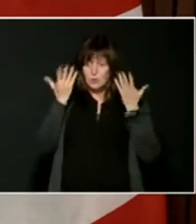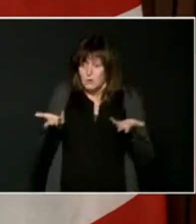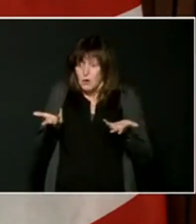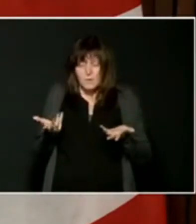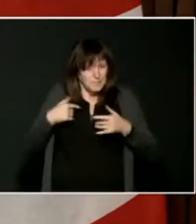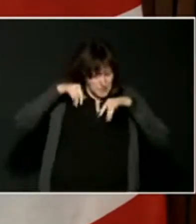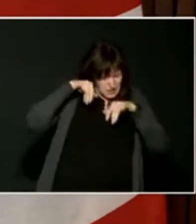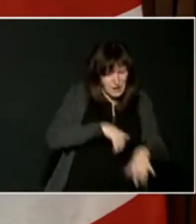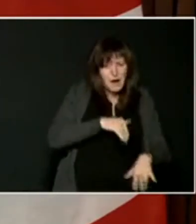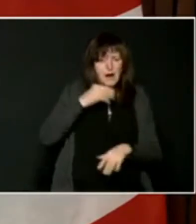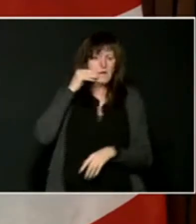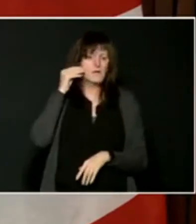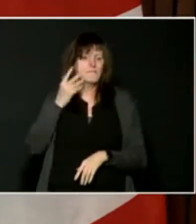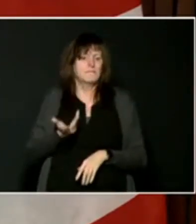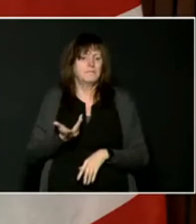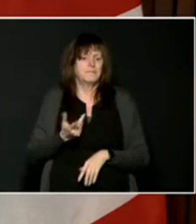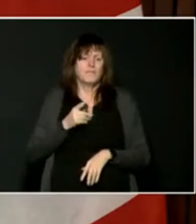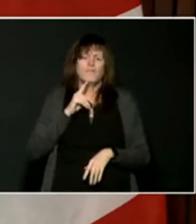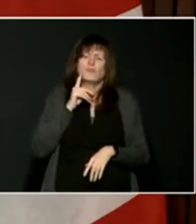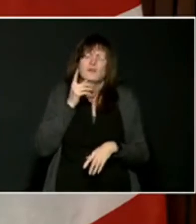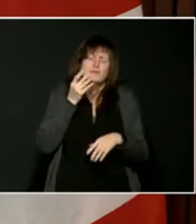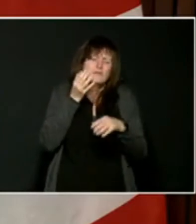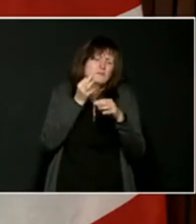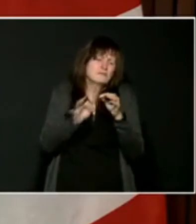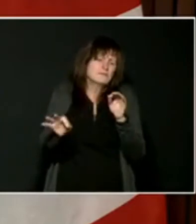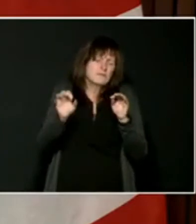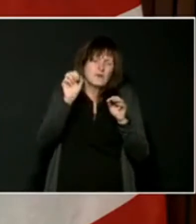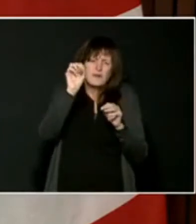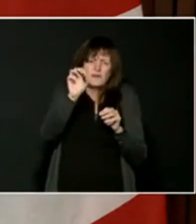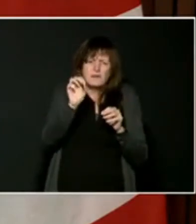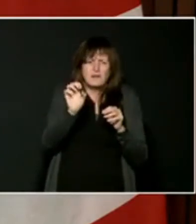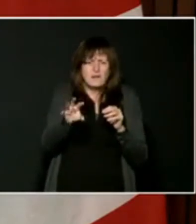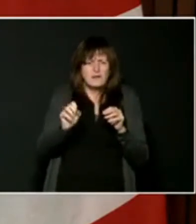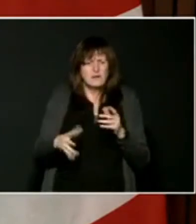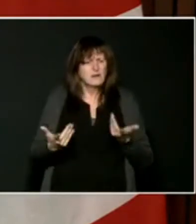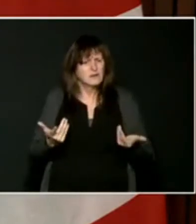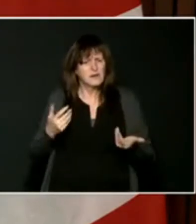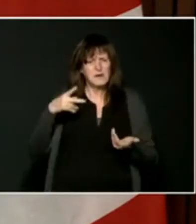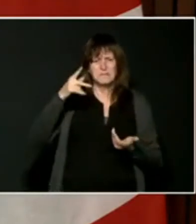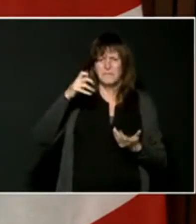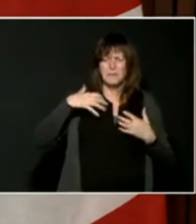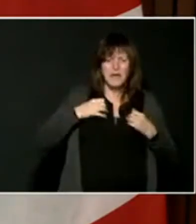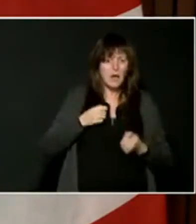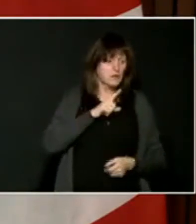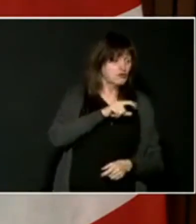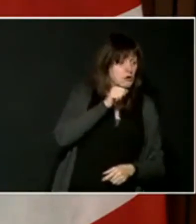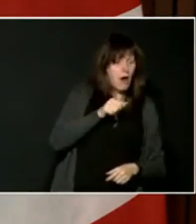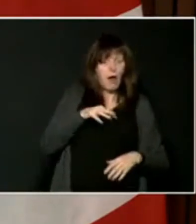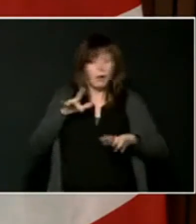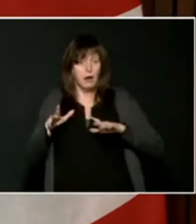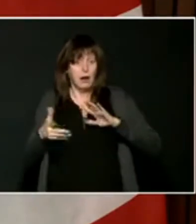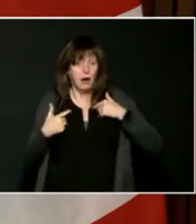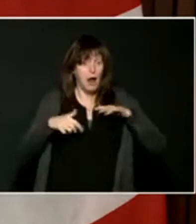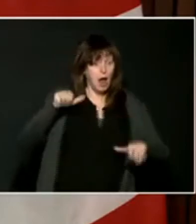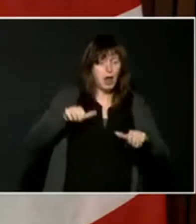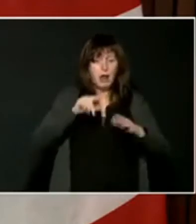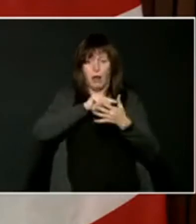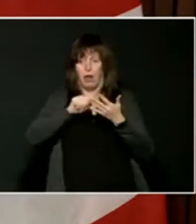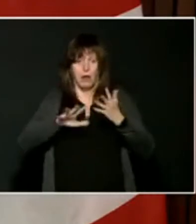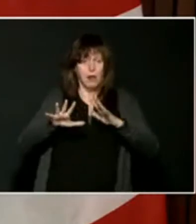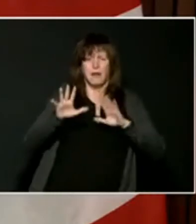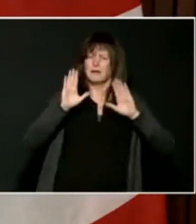trade-off. This is a false debate. The faster we get the pandemic under control, the faster we return to